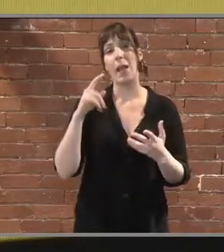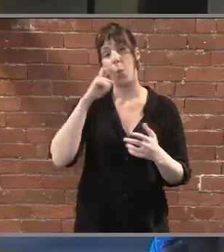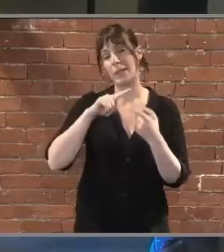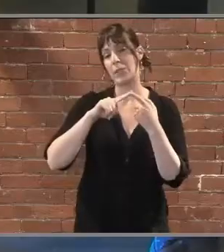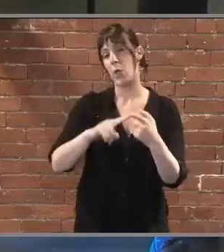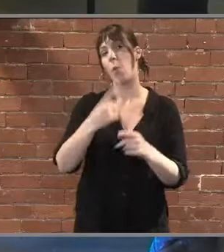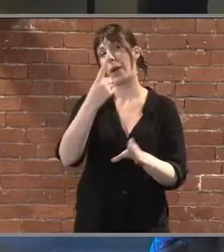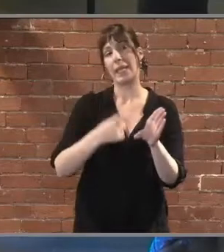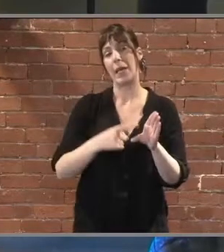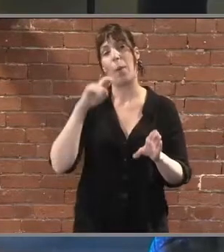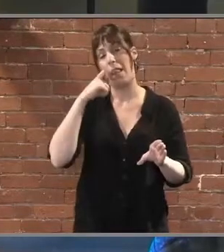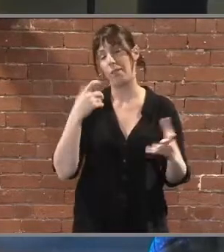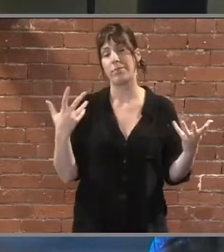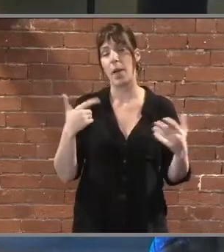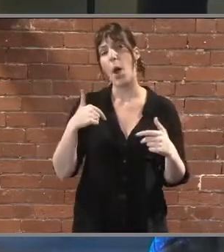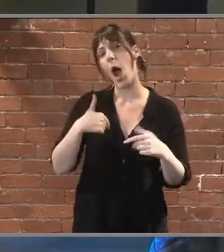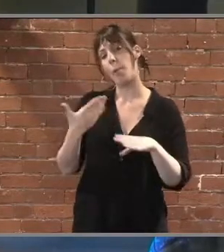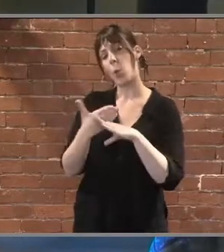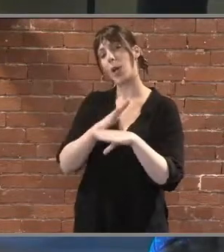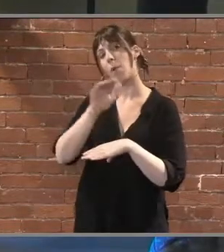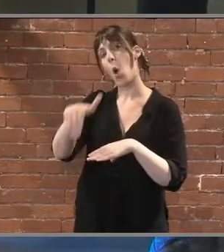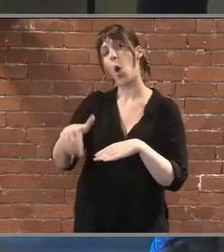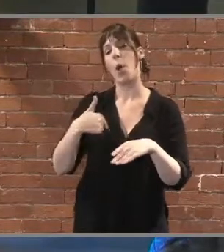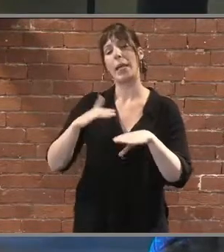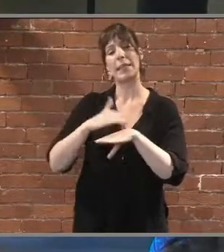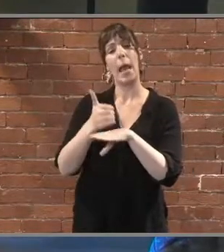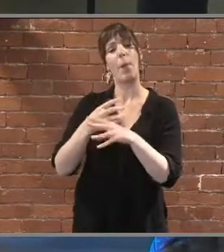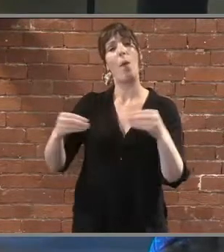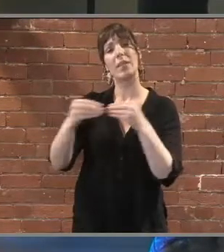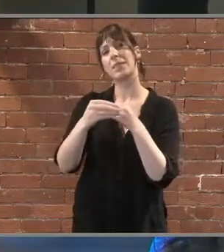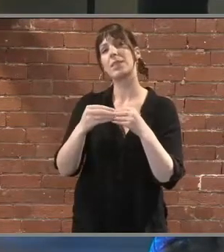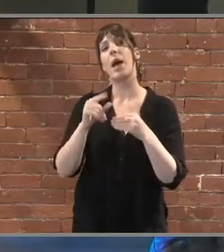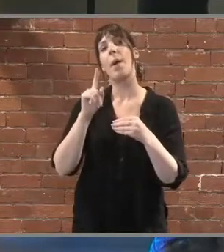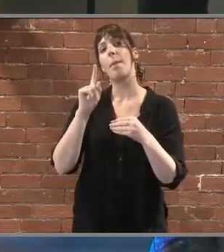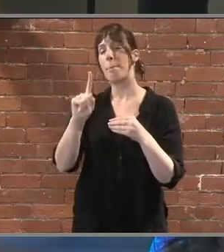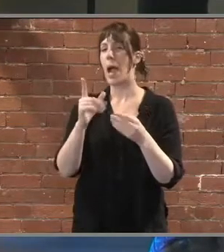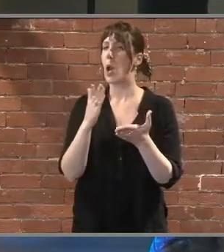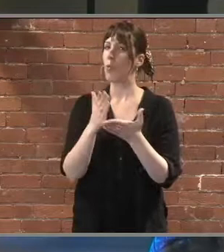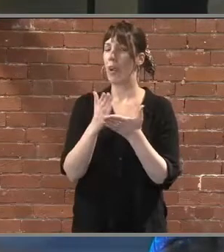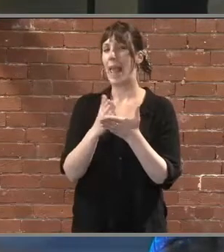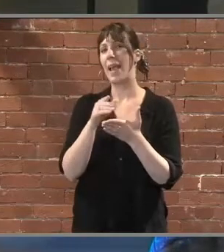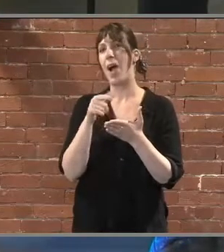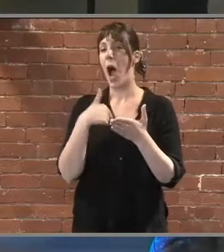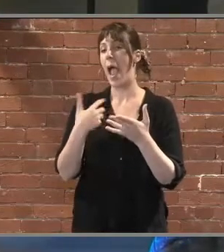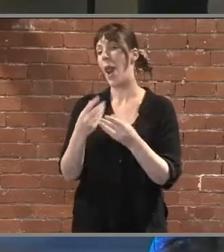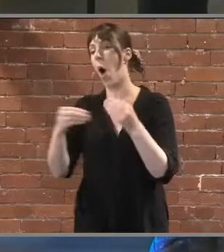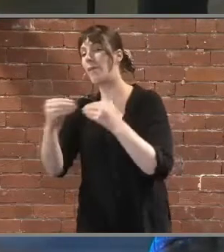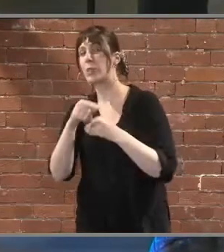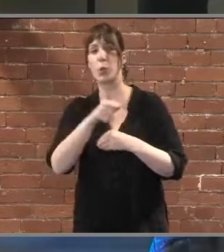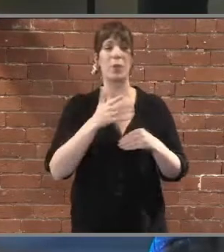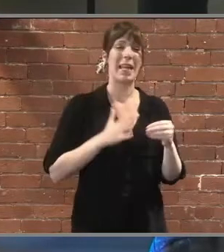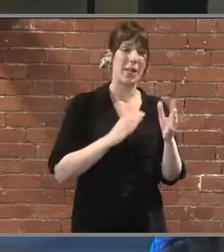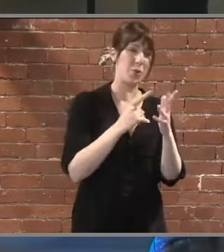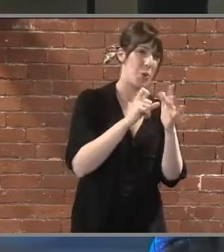That's pretty awesome. Well, I guess I was working from home, so I set up an office, but for you, the equivalent is a studio, so that's pretty awesome. Yeah. So I guess we're